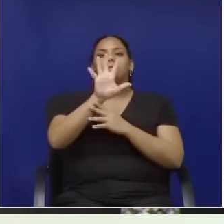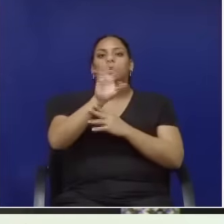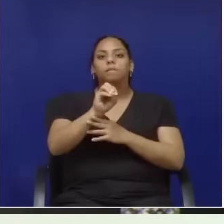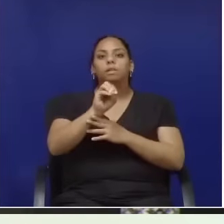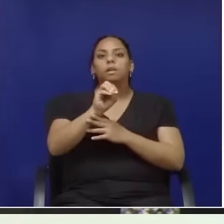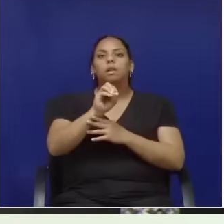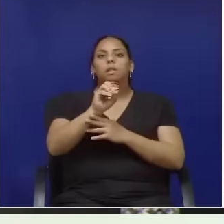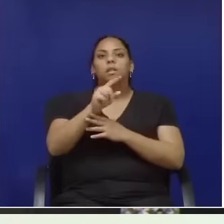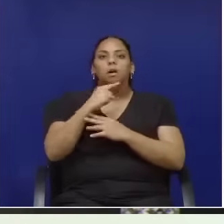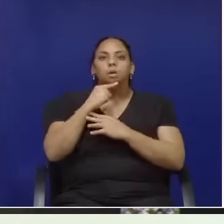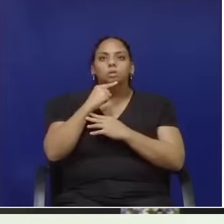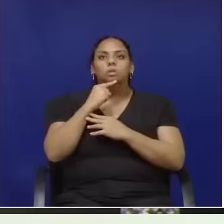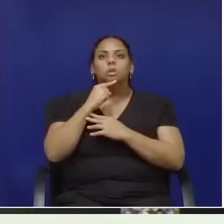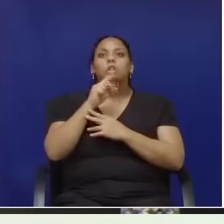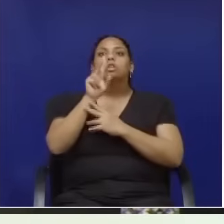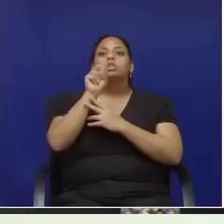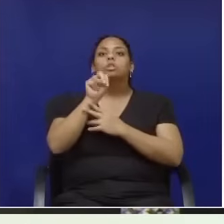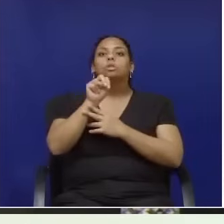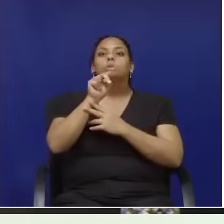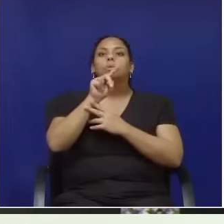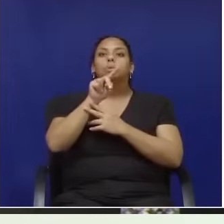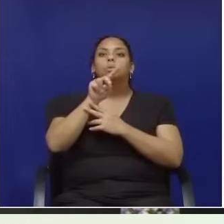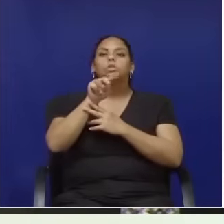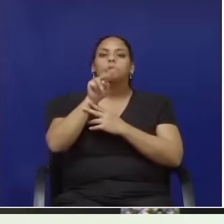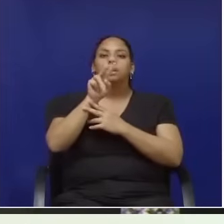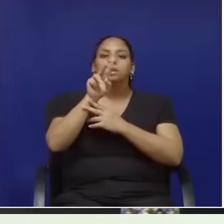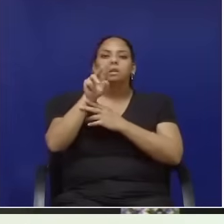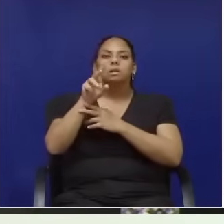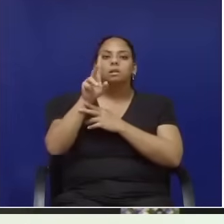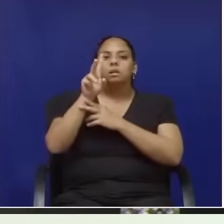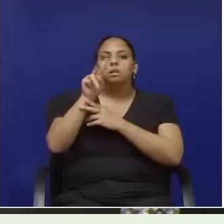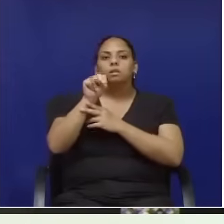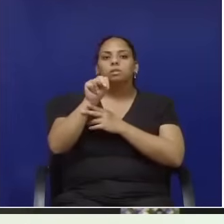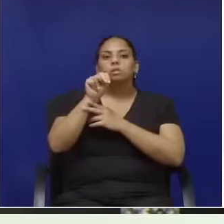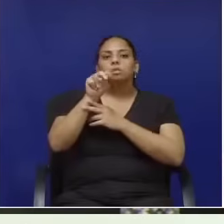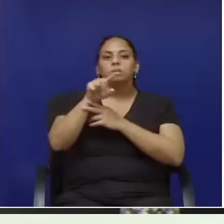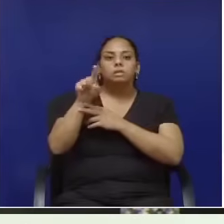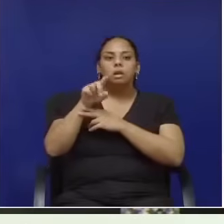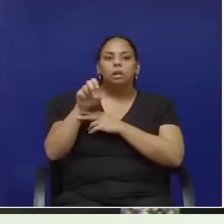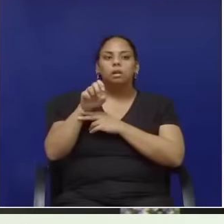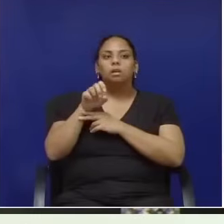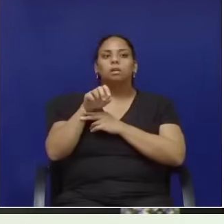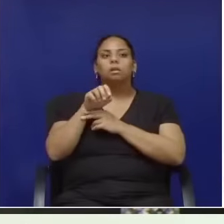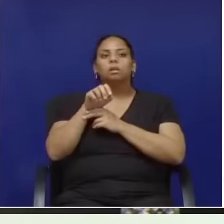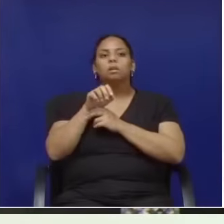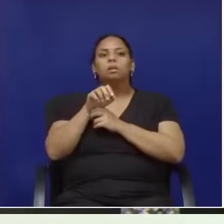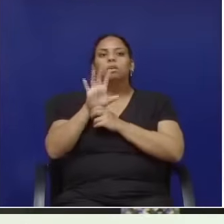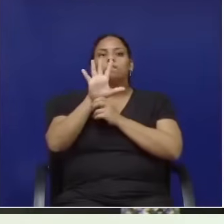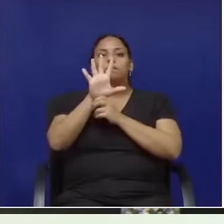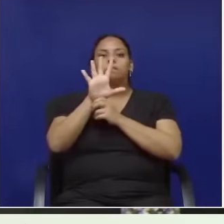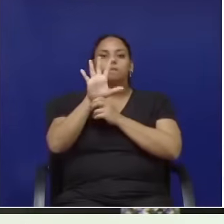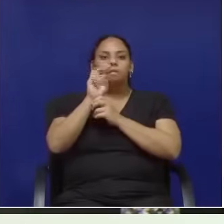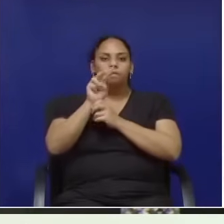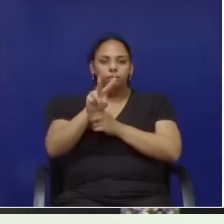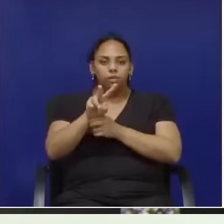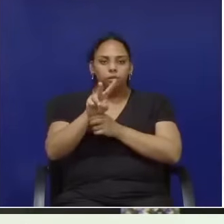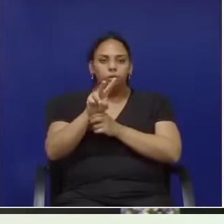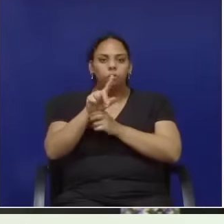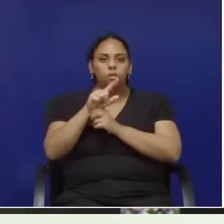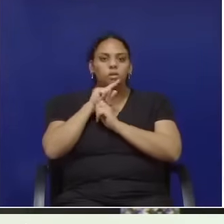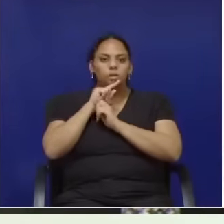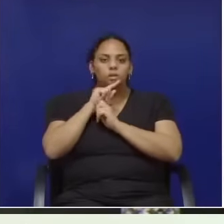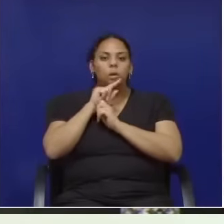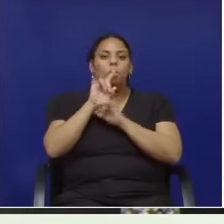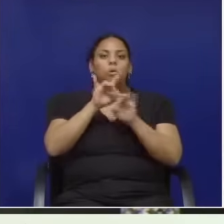over 100,000, UAE over 100,000, and Canada around 52,000. In Australia, as the